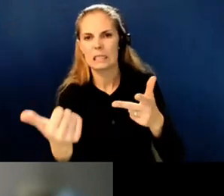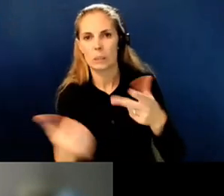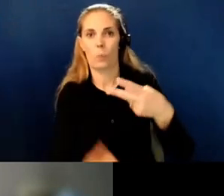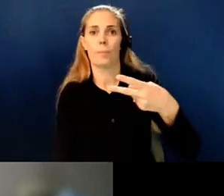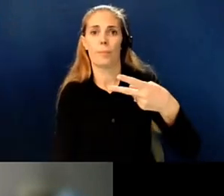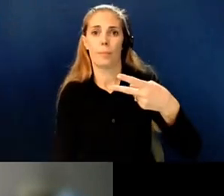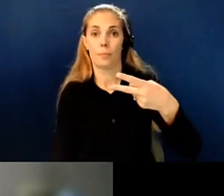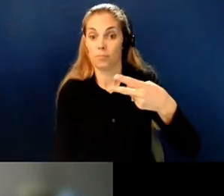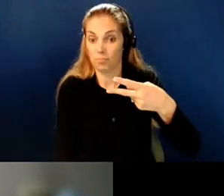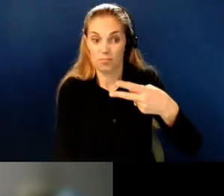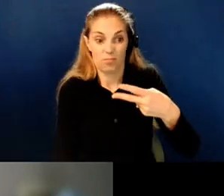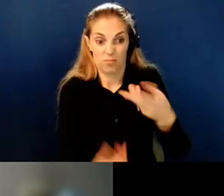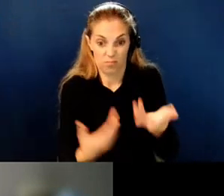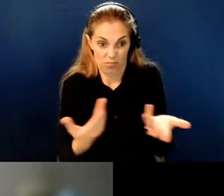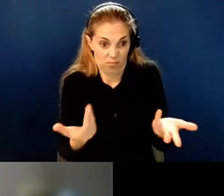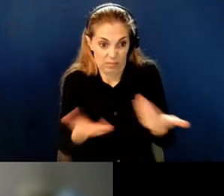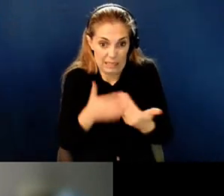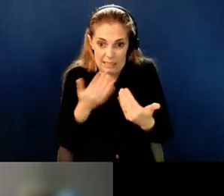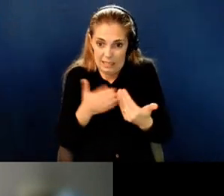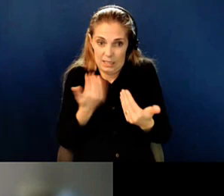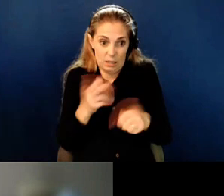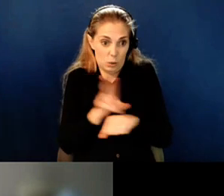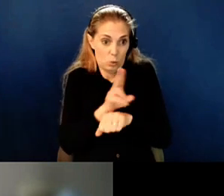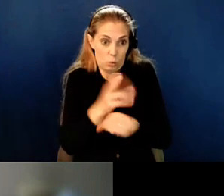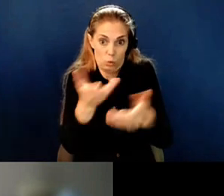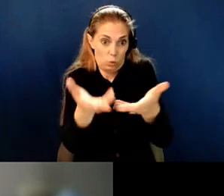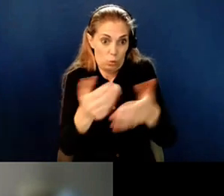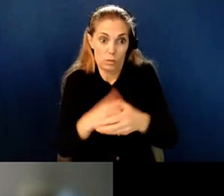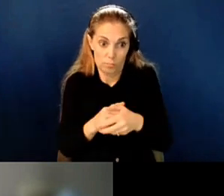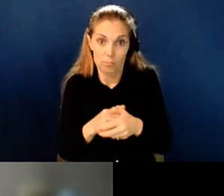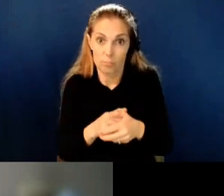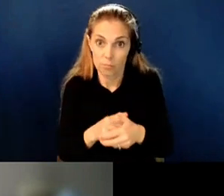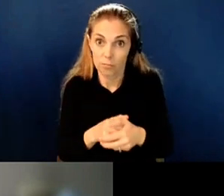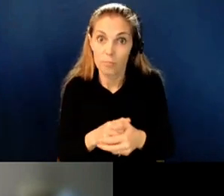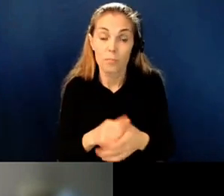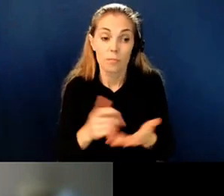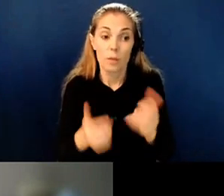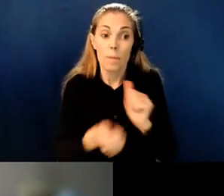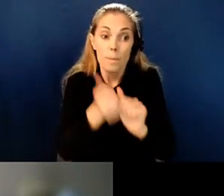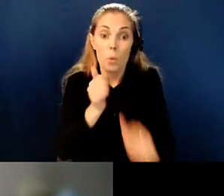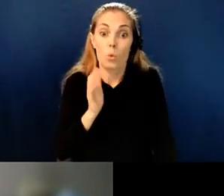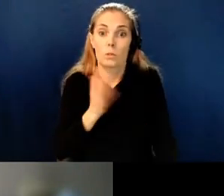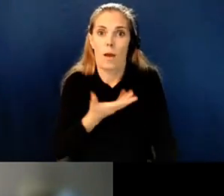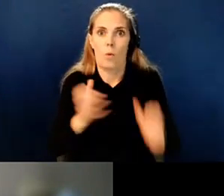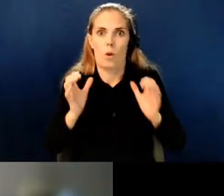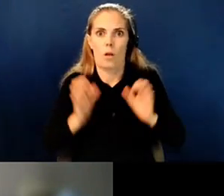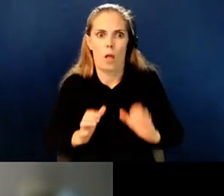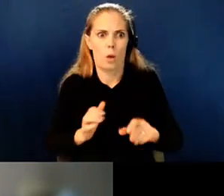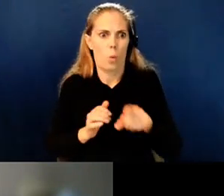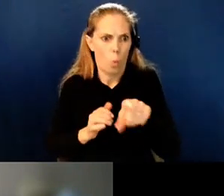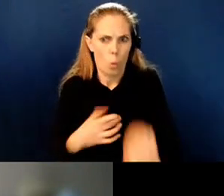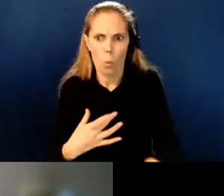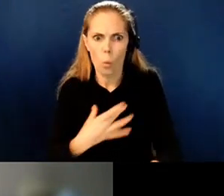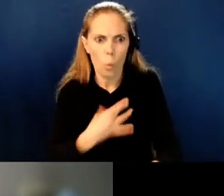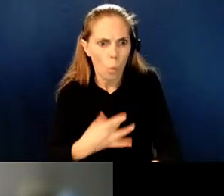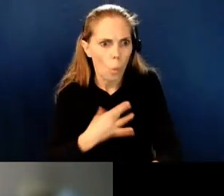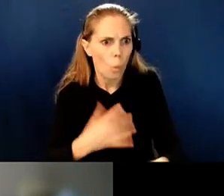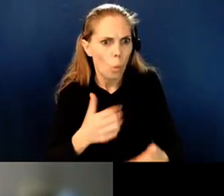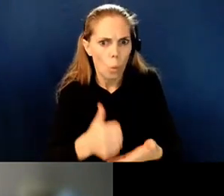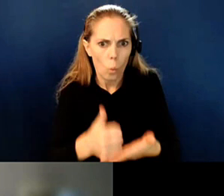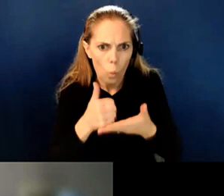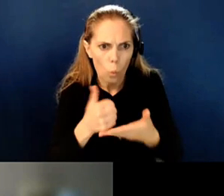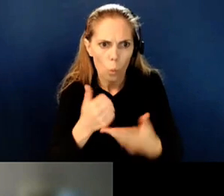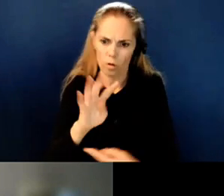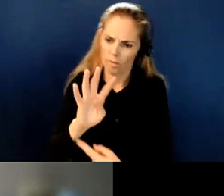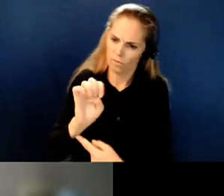really valuable. Most of our clients find this to be hugely helpful, especially at the price point of like $40 a month.